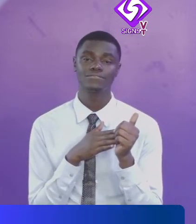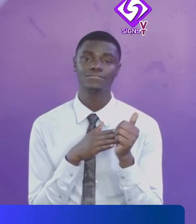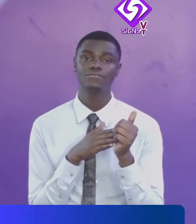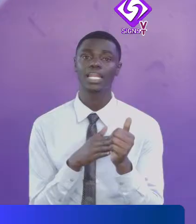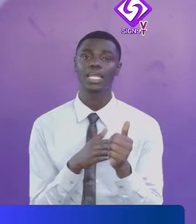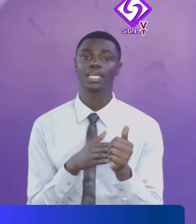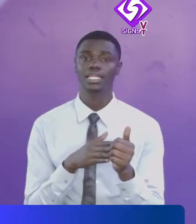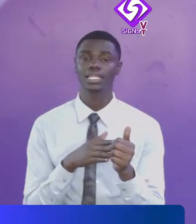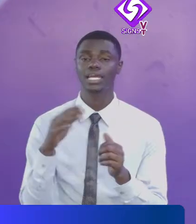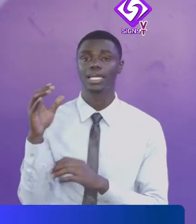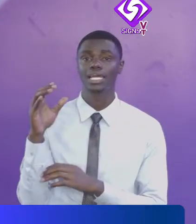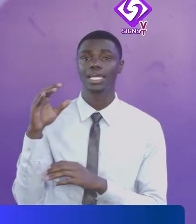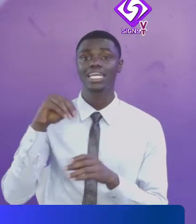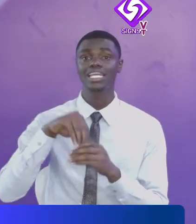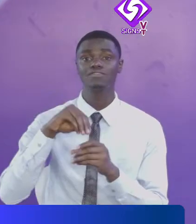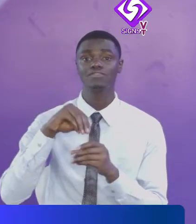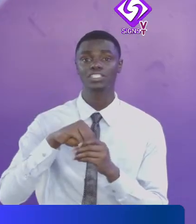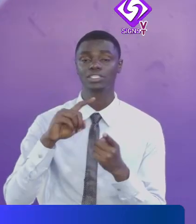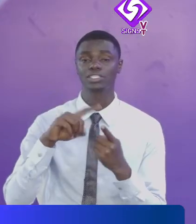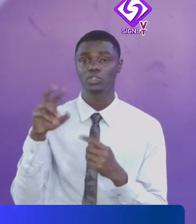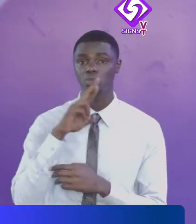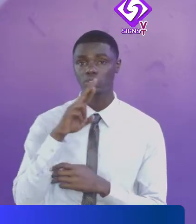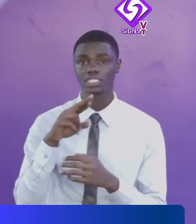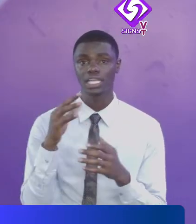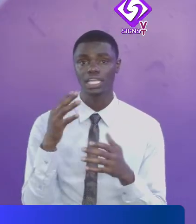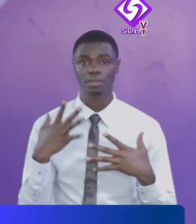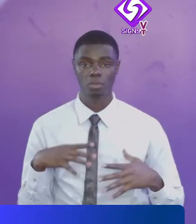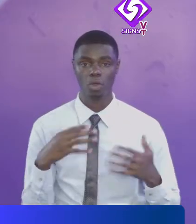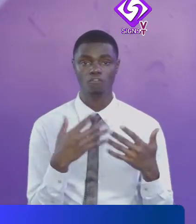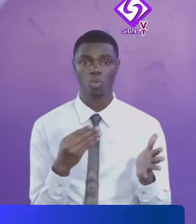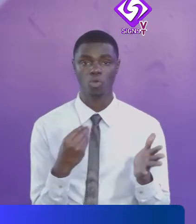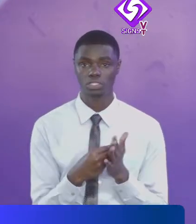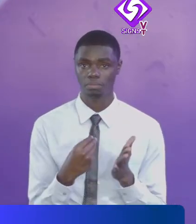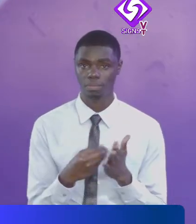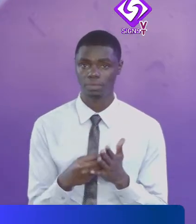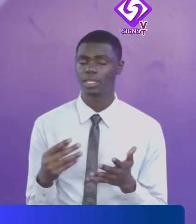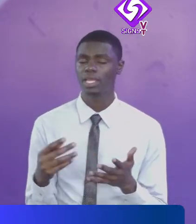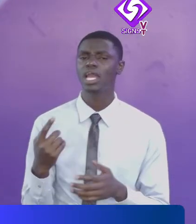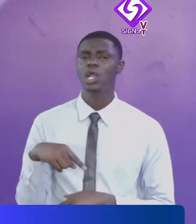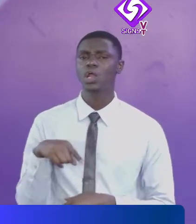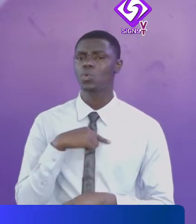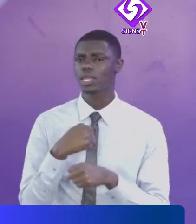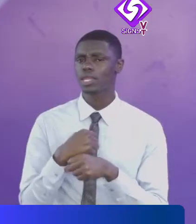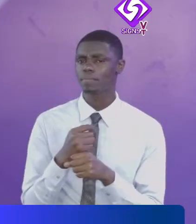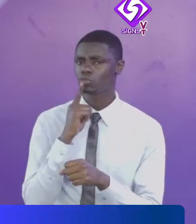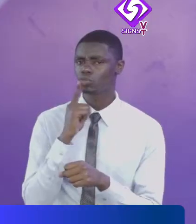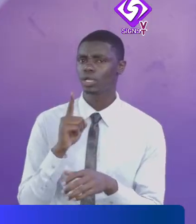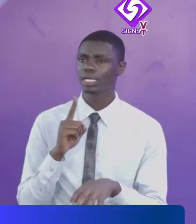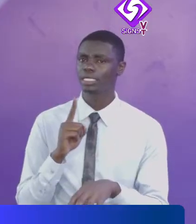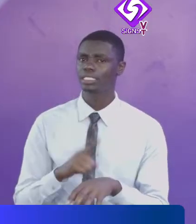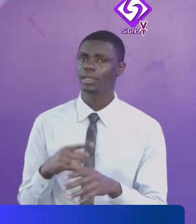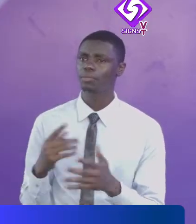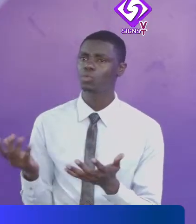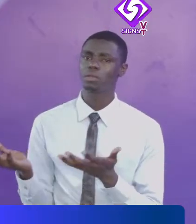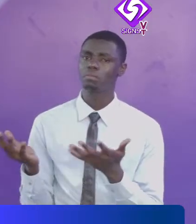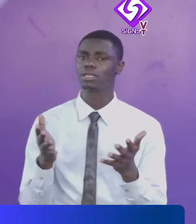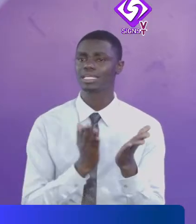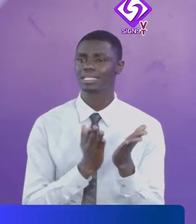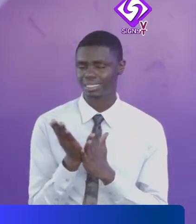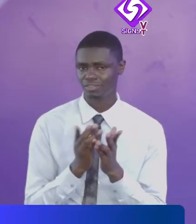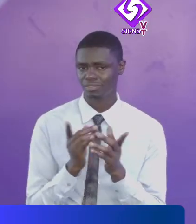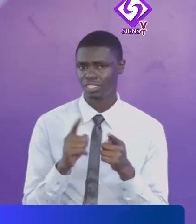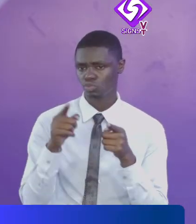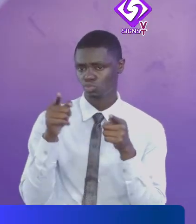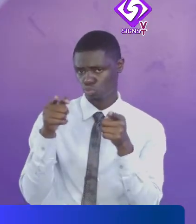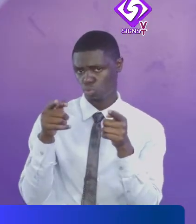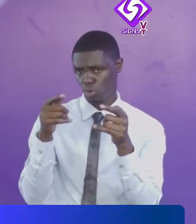money. So what ABSA is doing is to ensure that even as we bring these services to you as an individual,